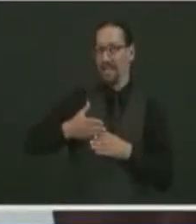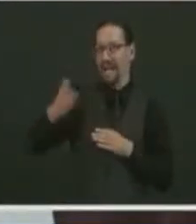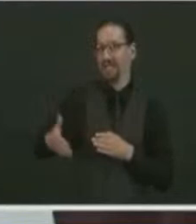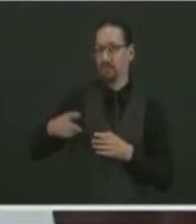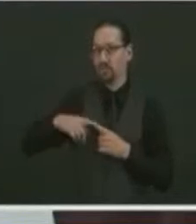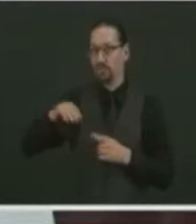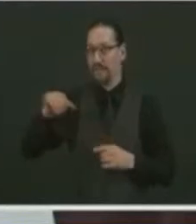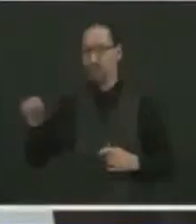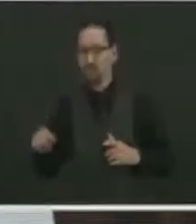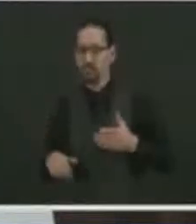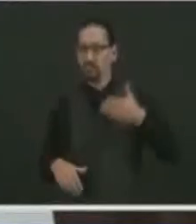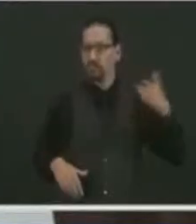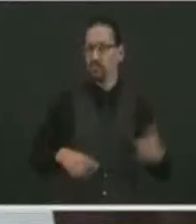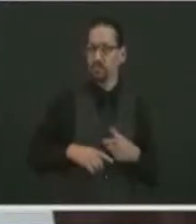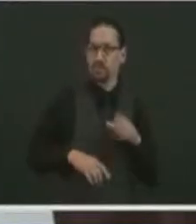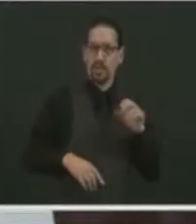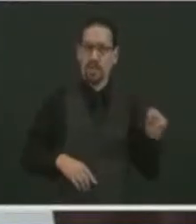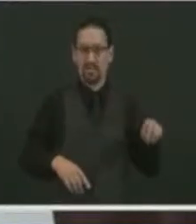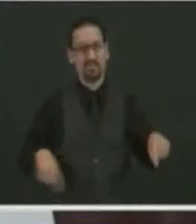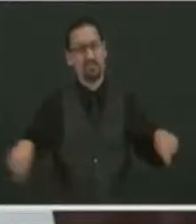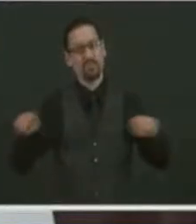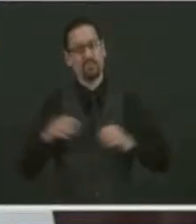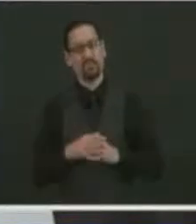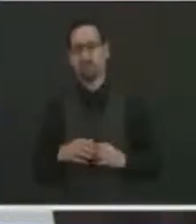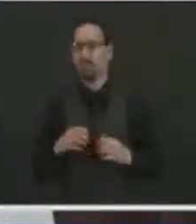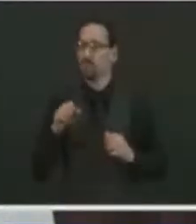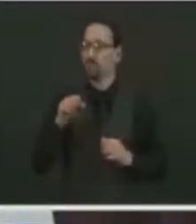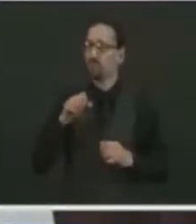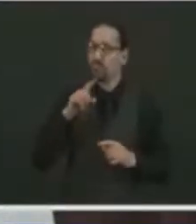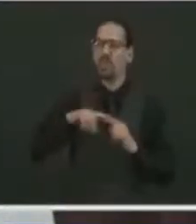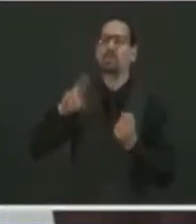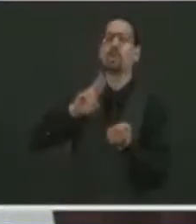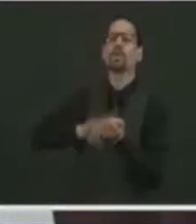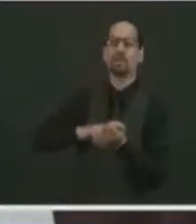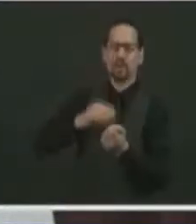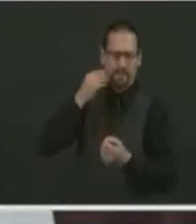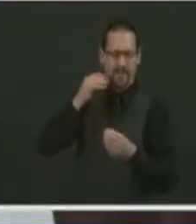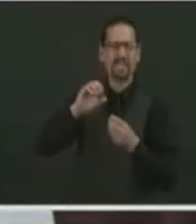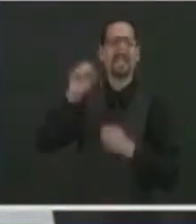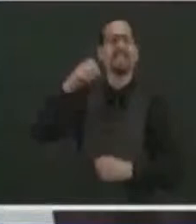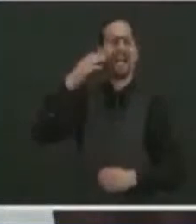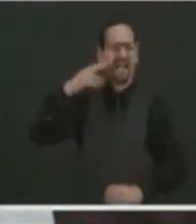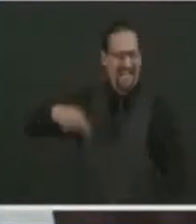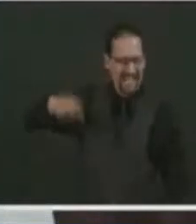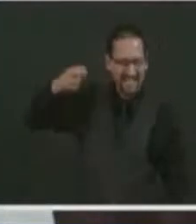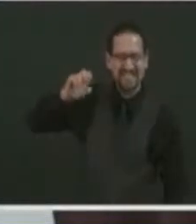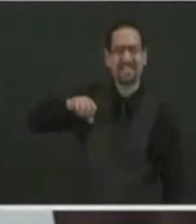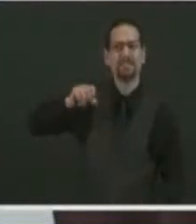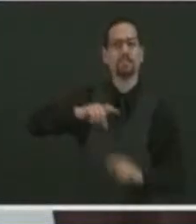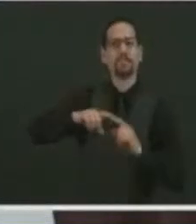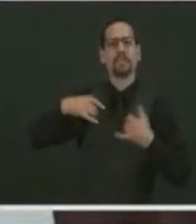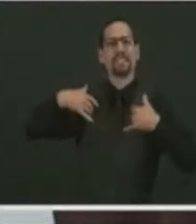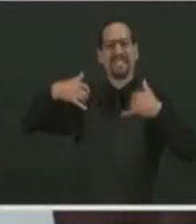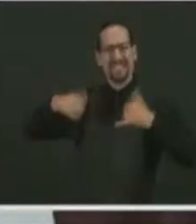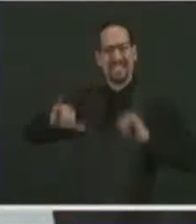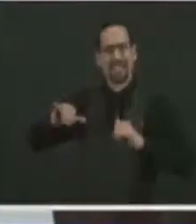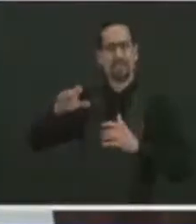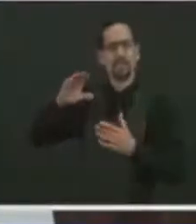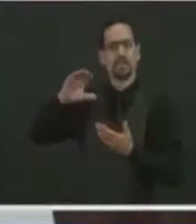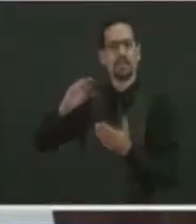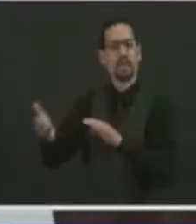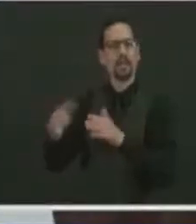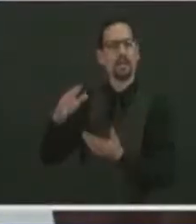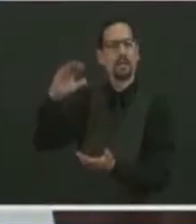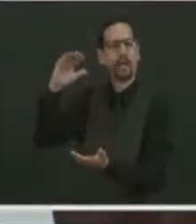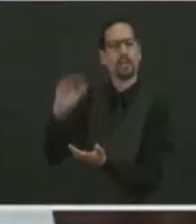nursing homes, are high, says as much about the fact that we've kept overall mortalities low. The fact